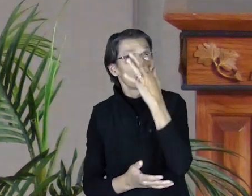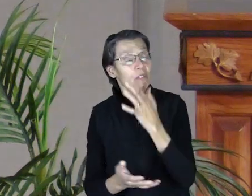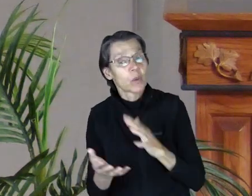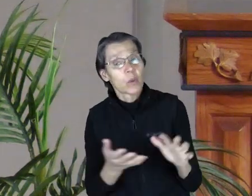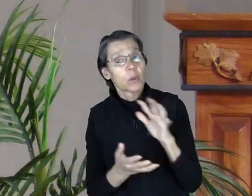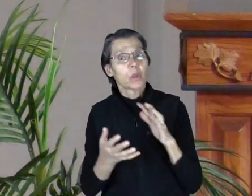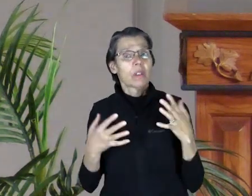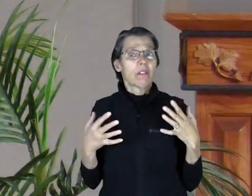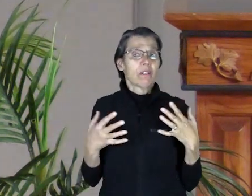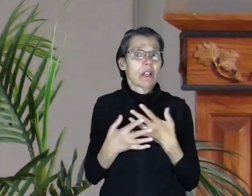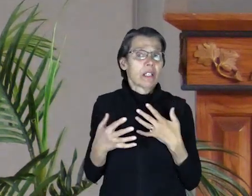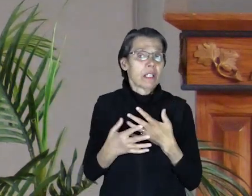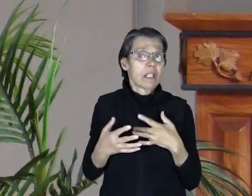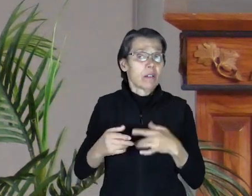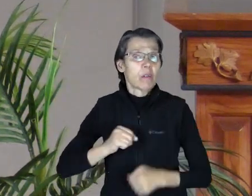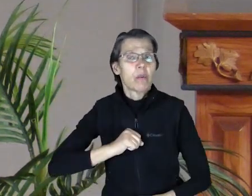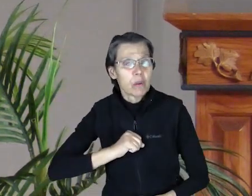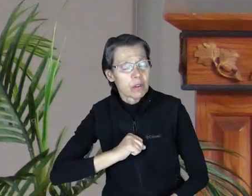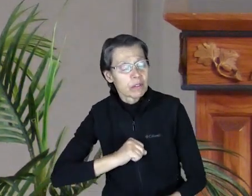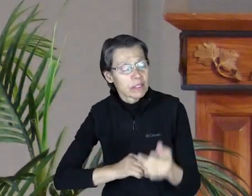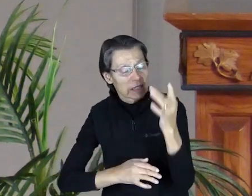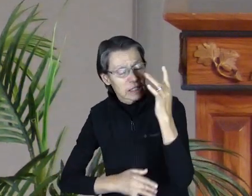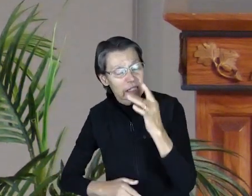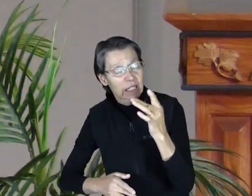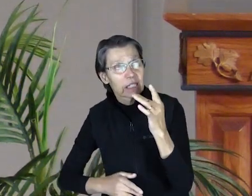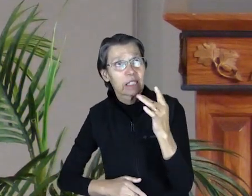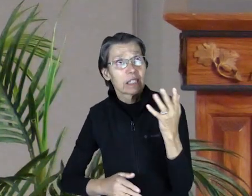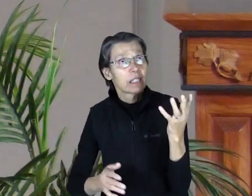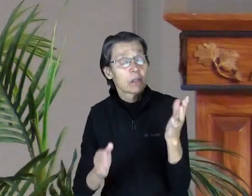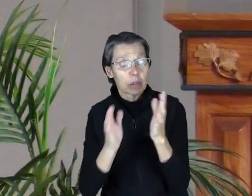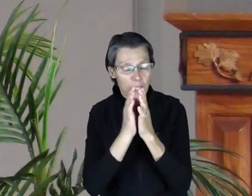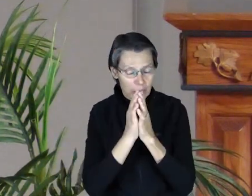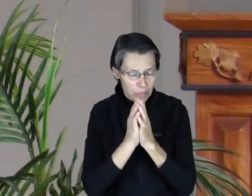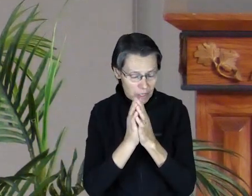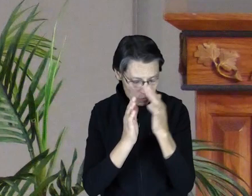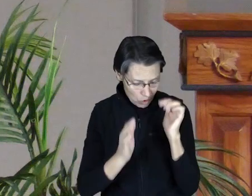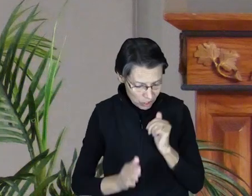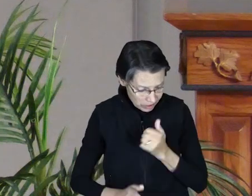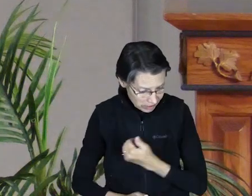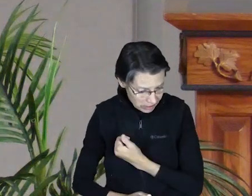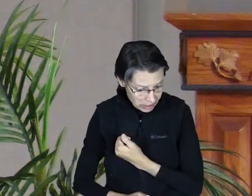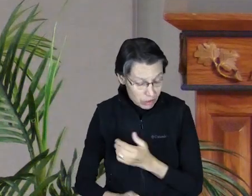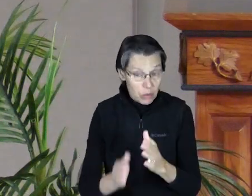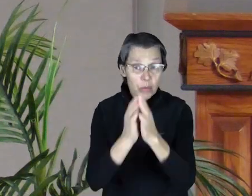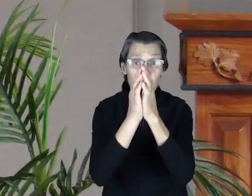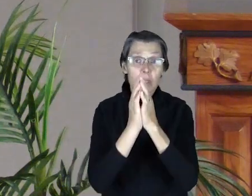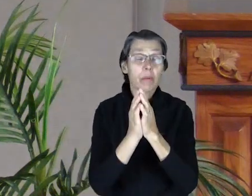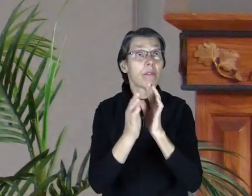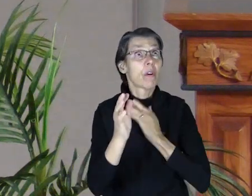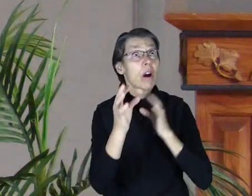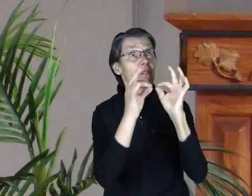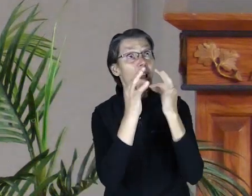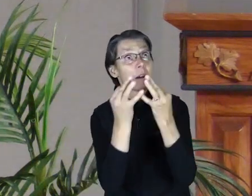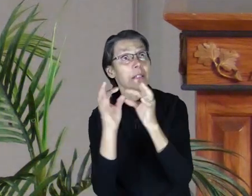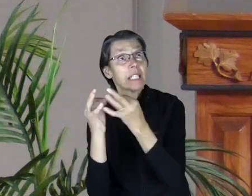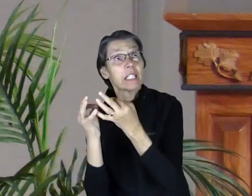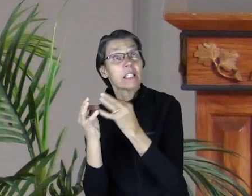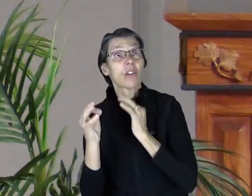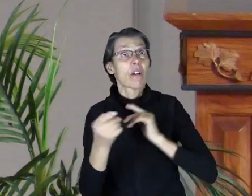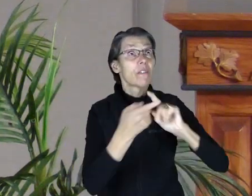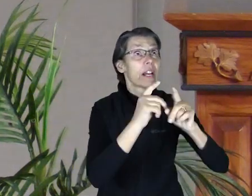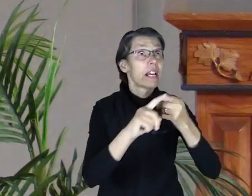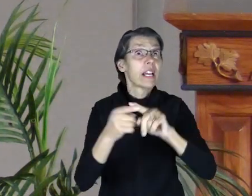We pray for ourselves, and we pray for our family, friends, and for congregants among us.